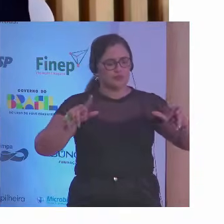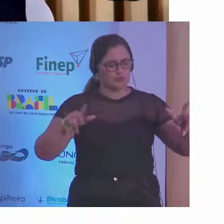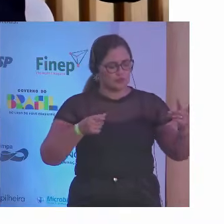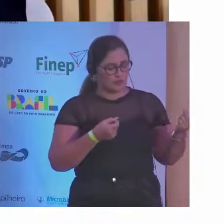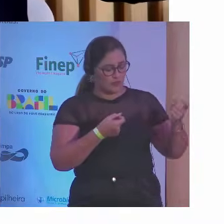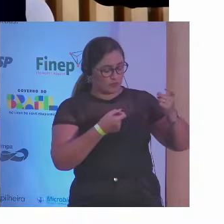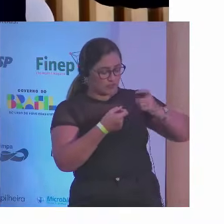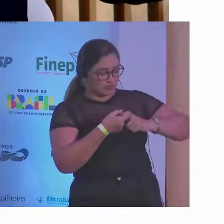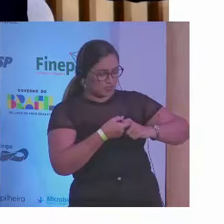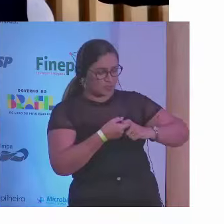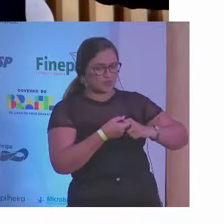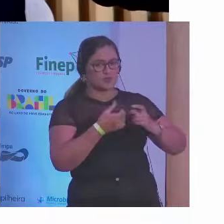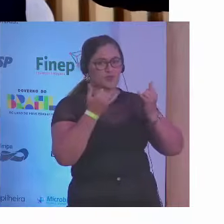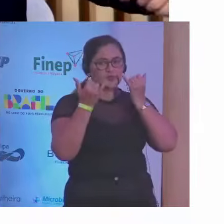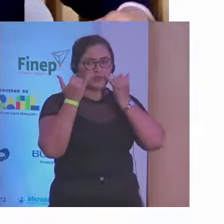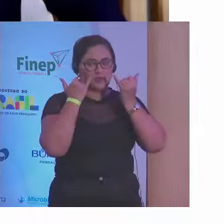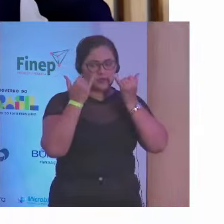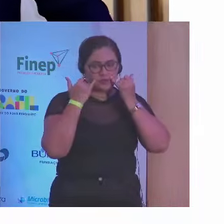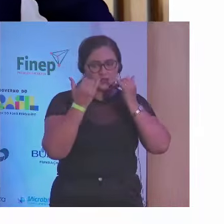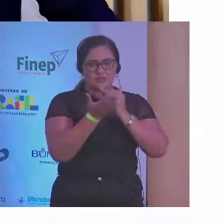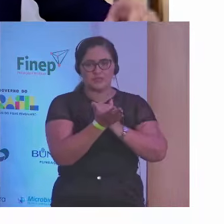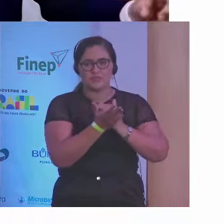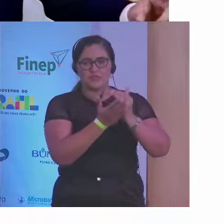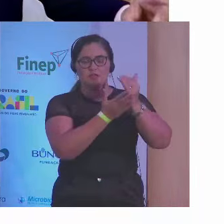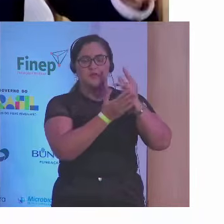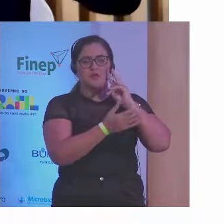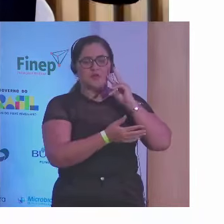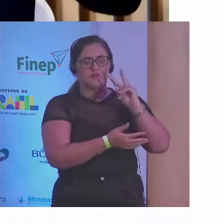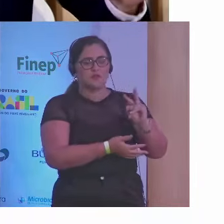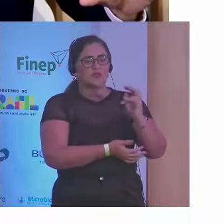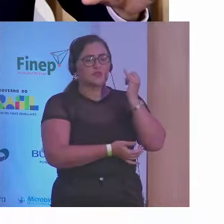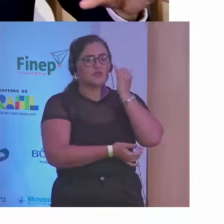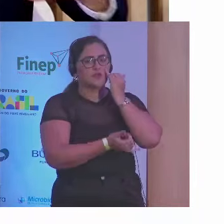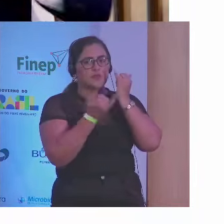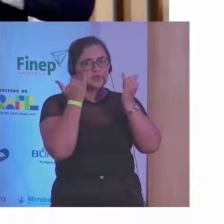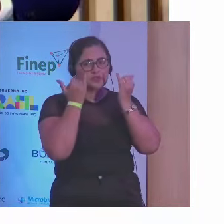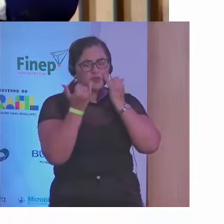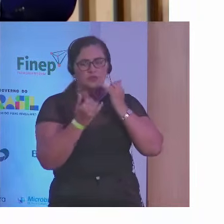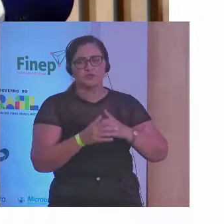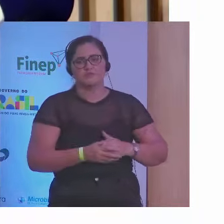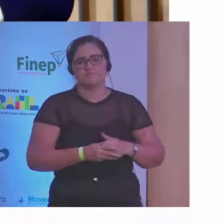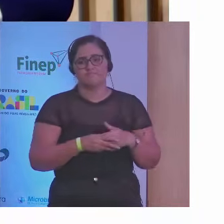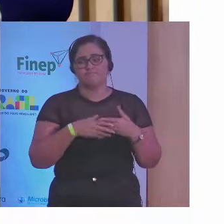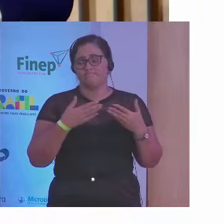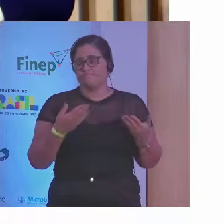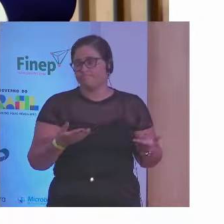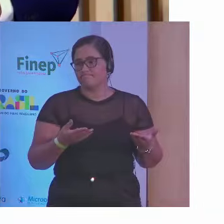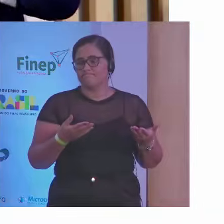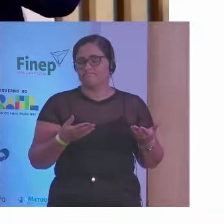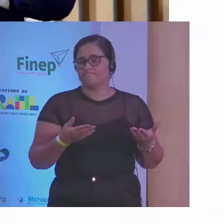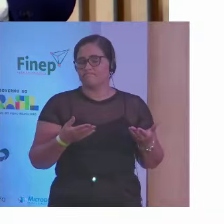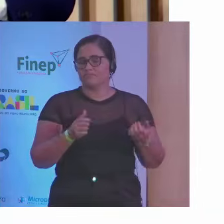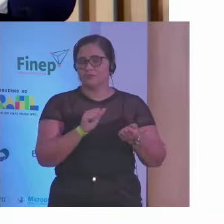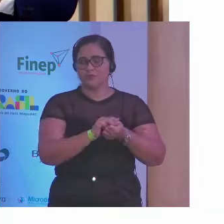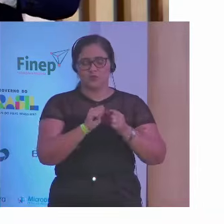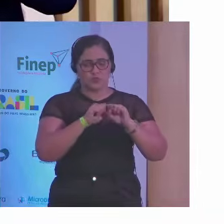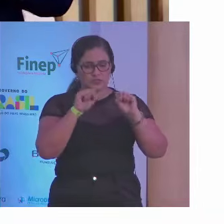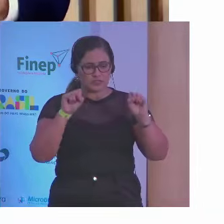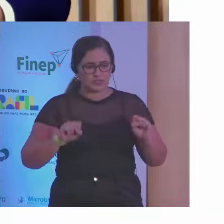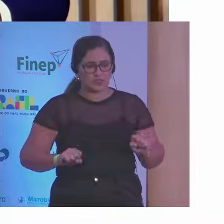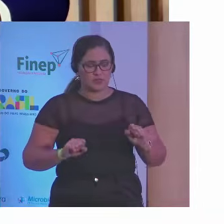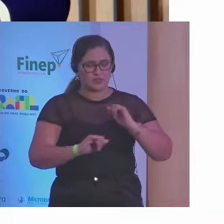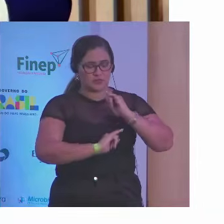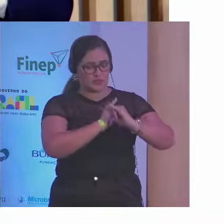and we say, for instance, that we miss this kind of observations. And more than that, with this digital system, you can have some